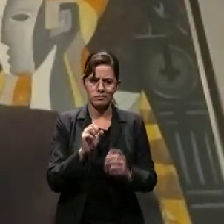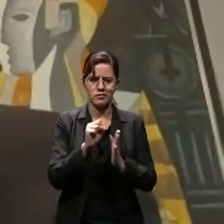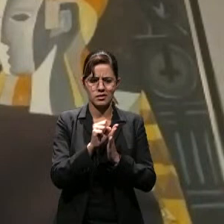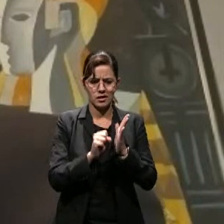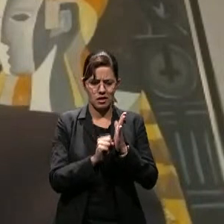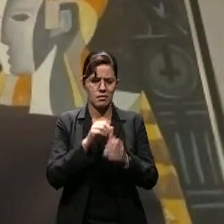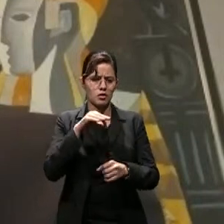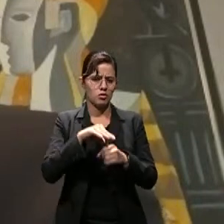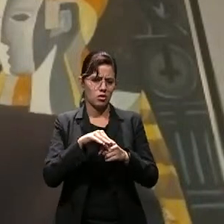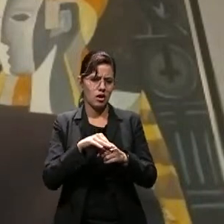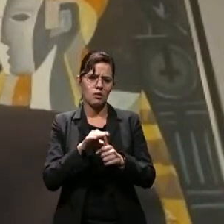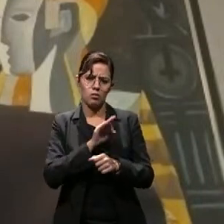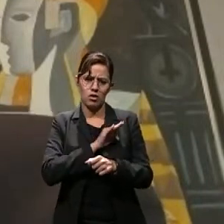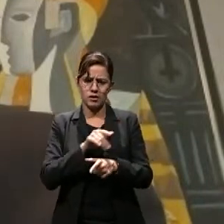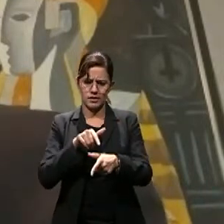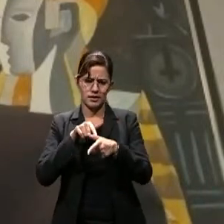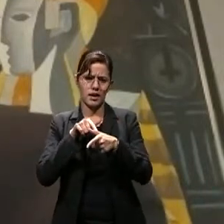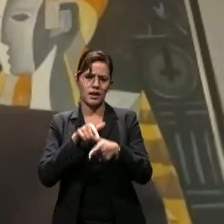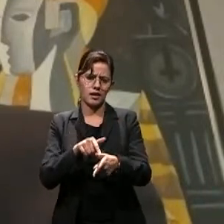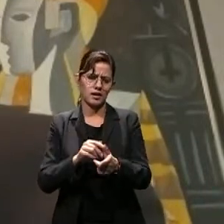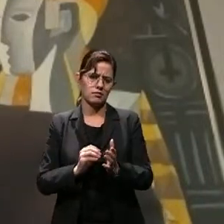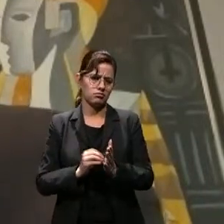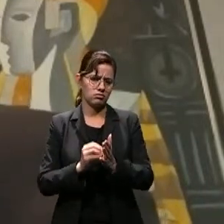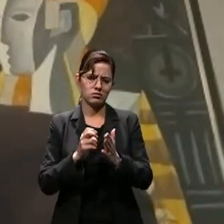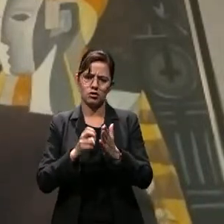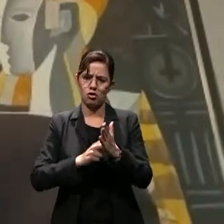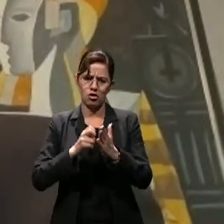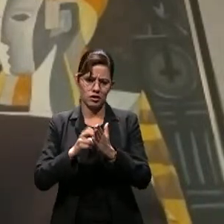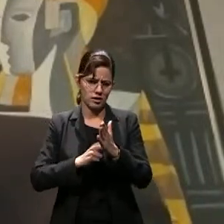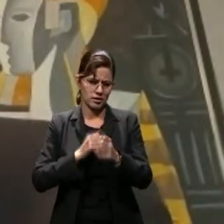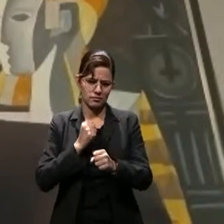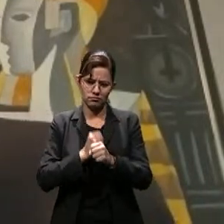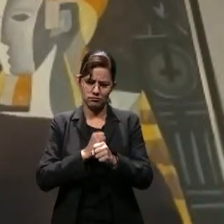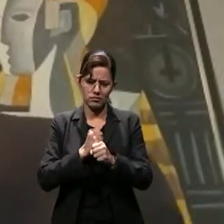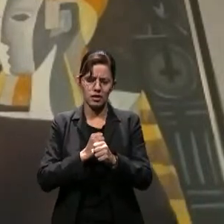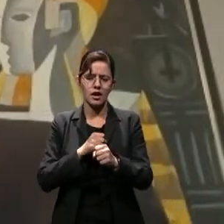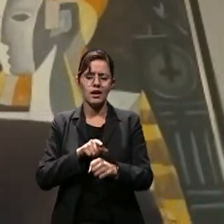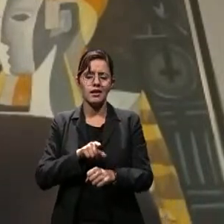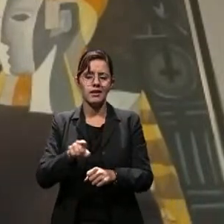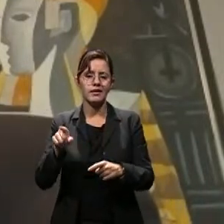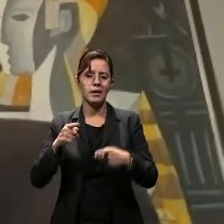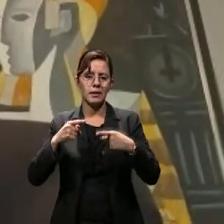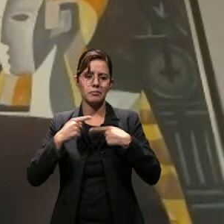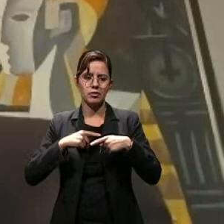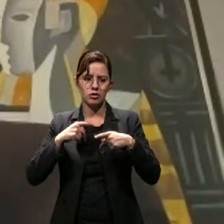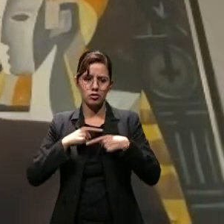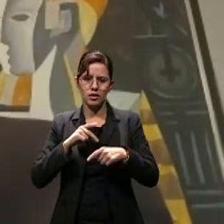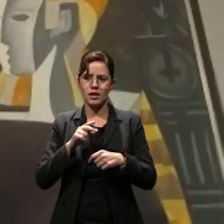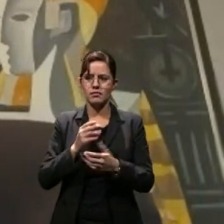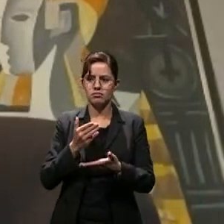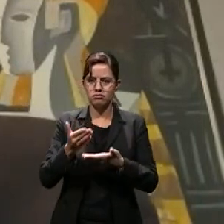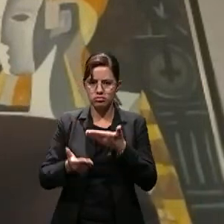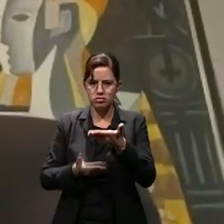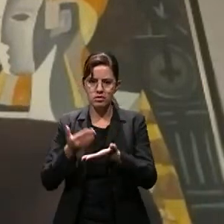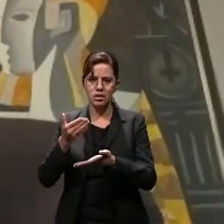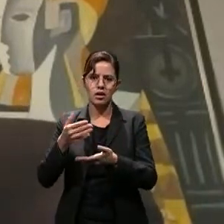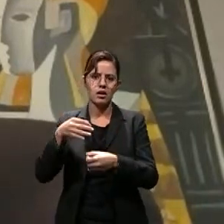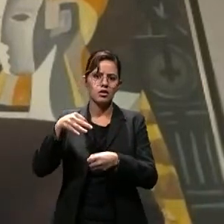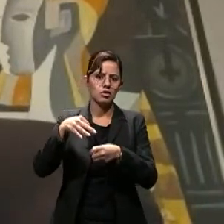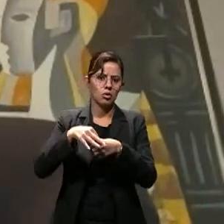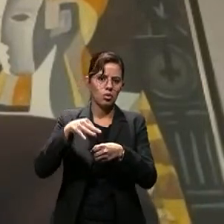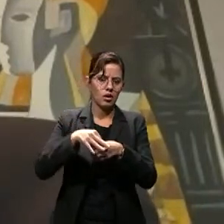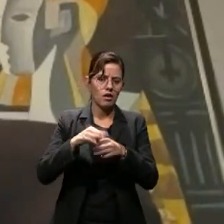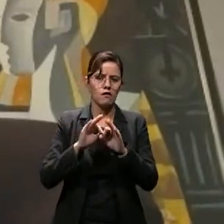should be a continuous activity on how to improve electoral services for our population using new